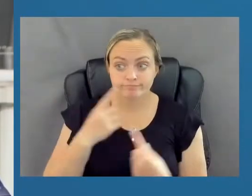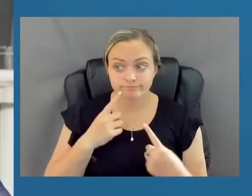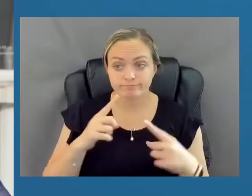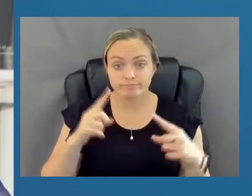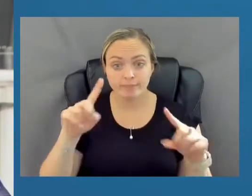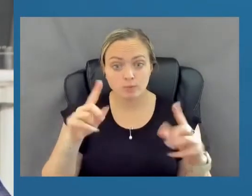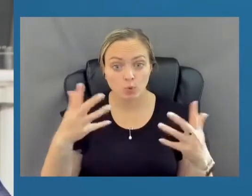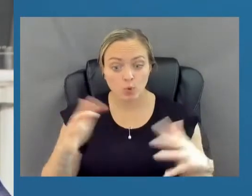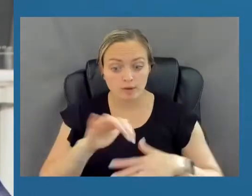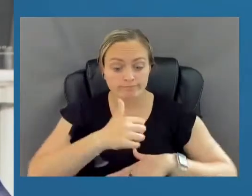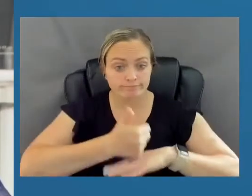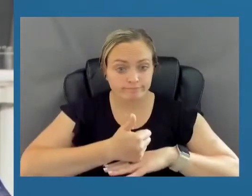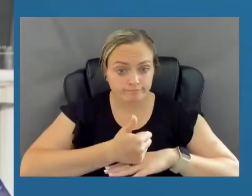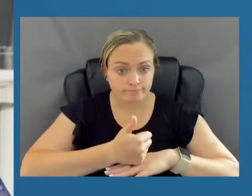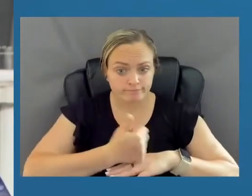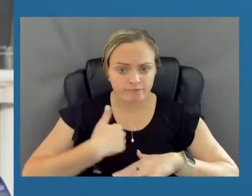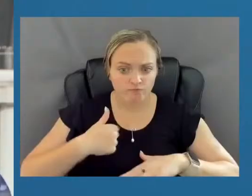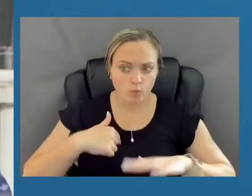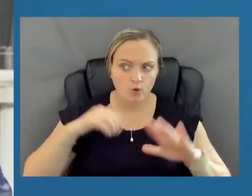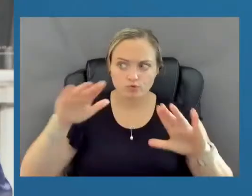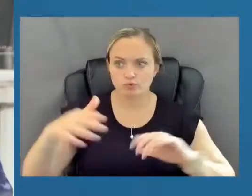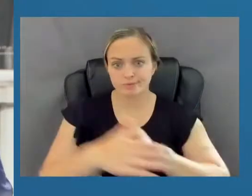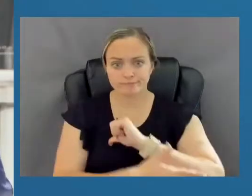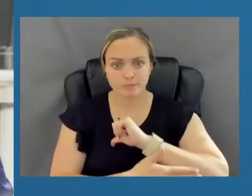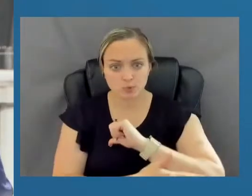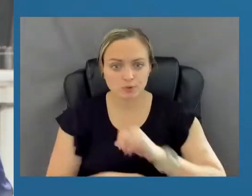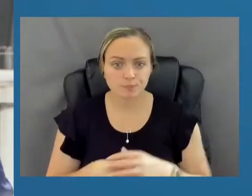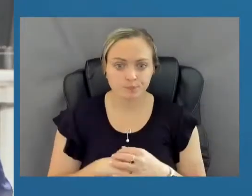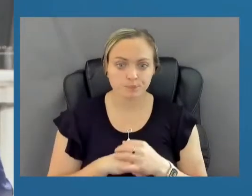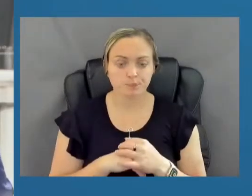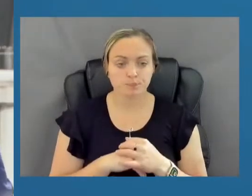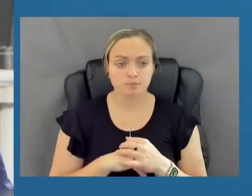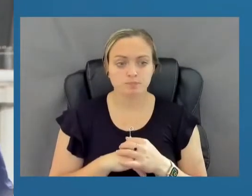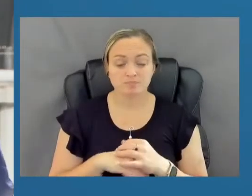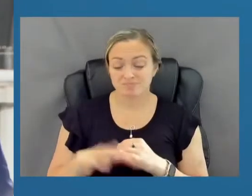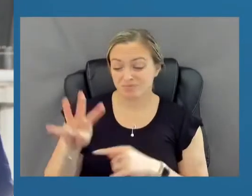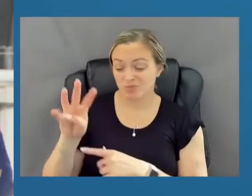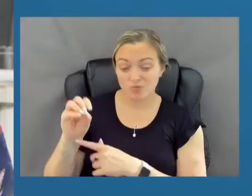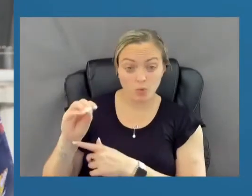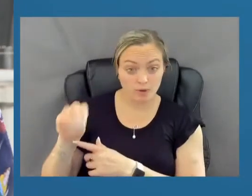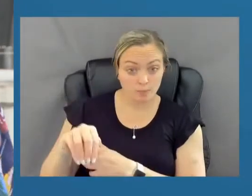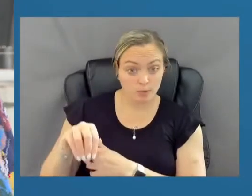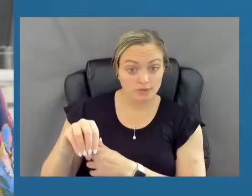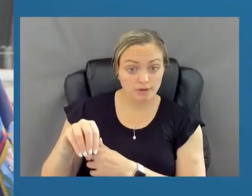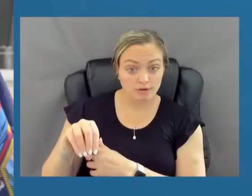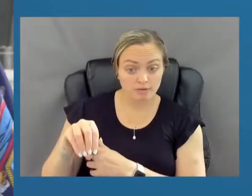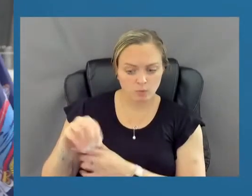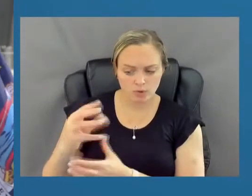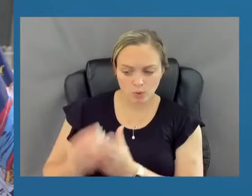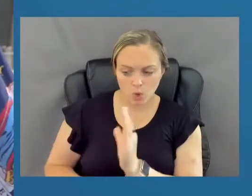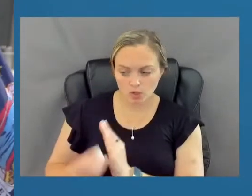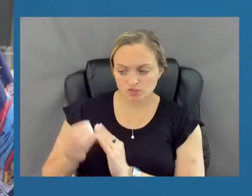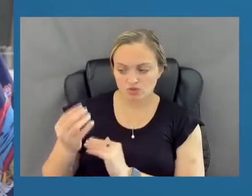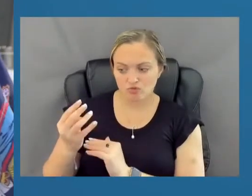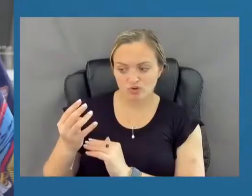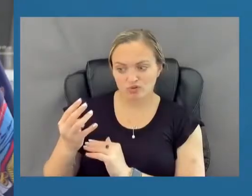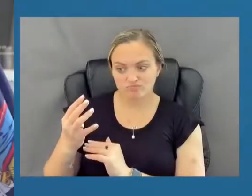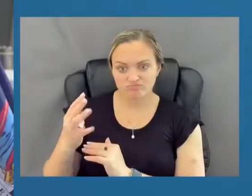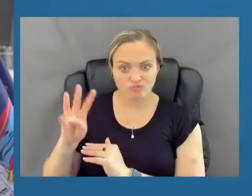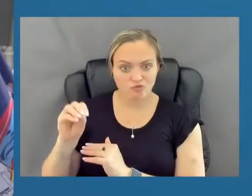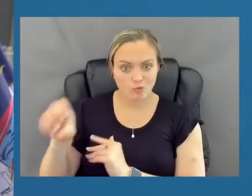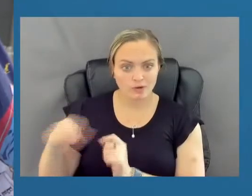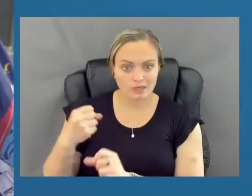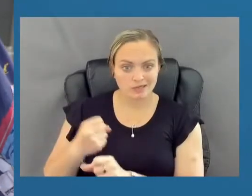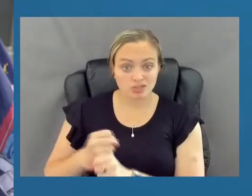already created for our great country. That's 40% of what was lost over 4 decades. It's